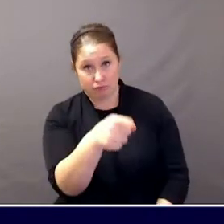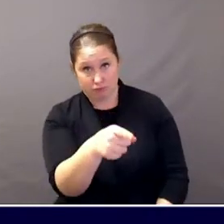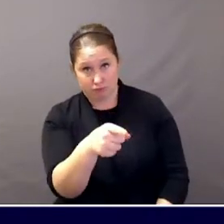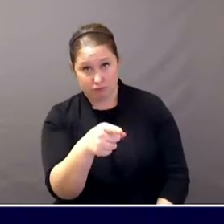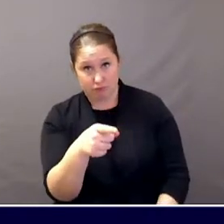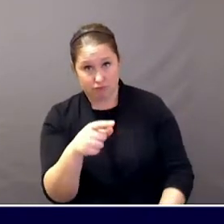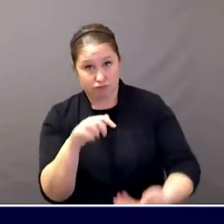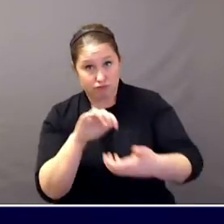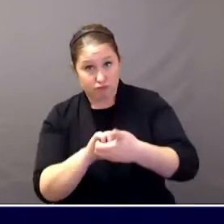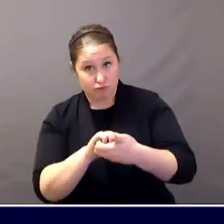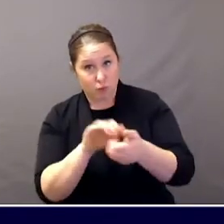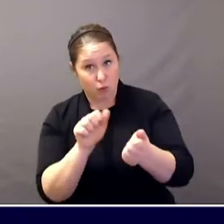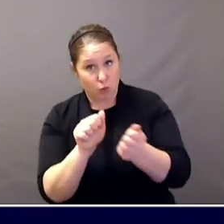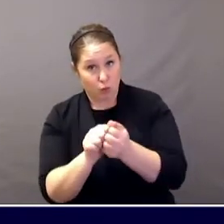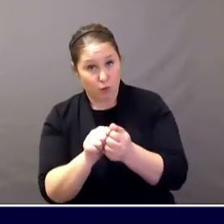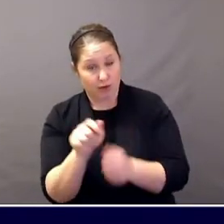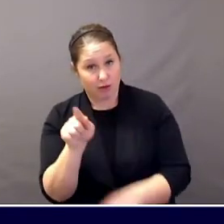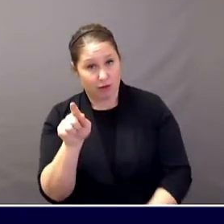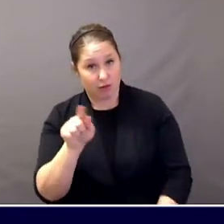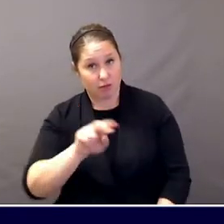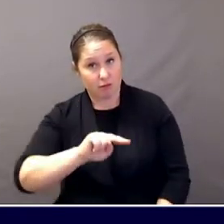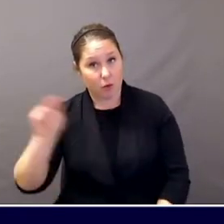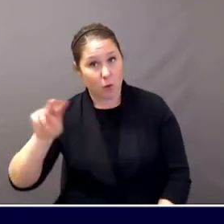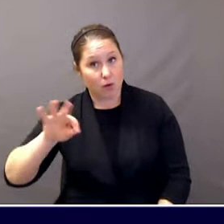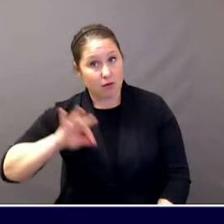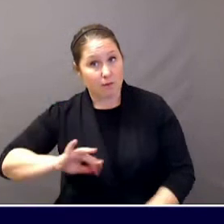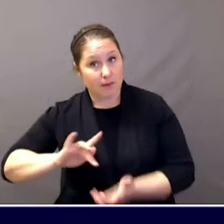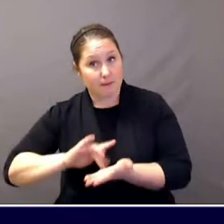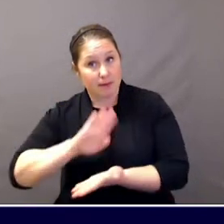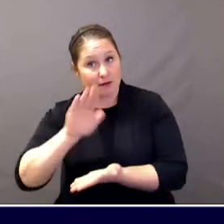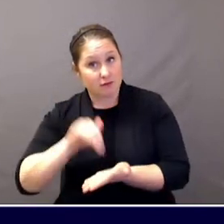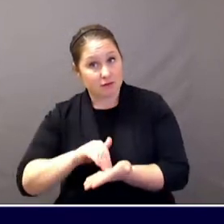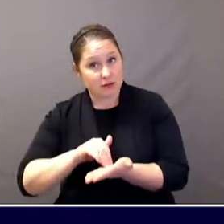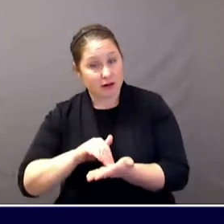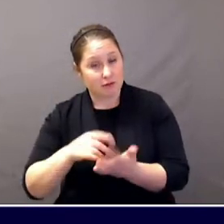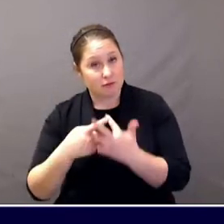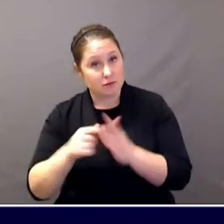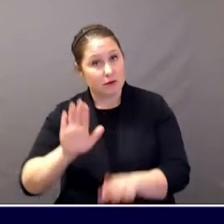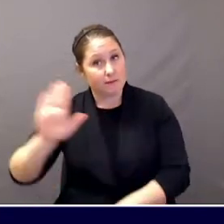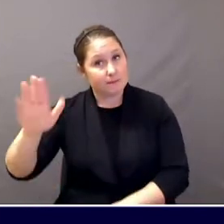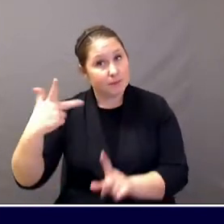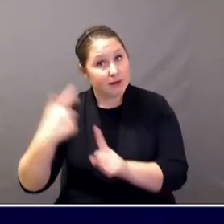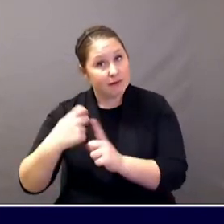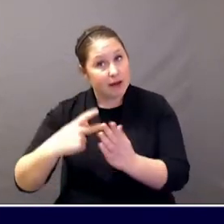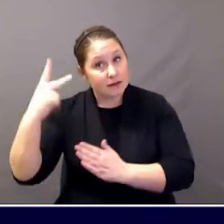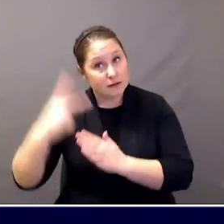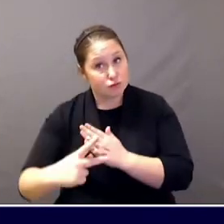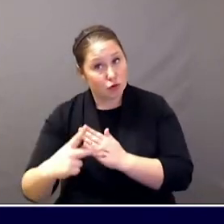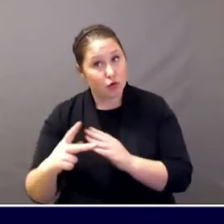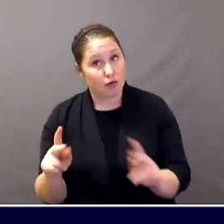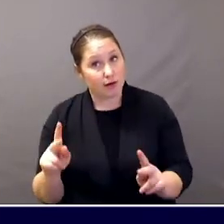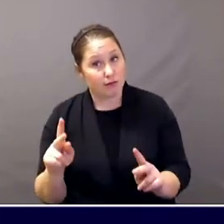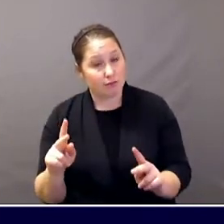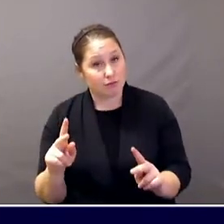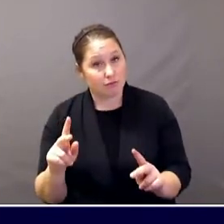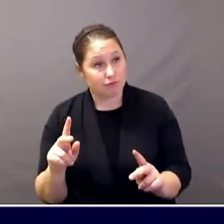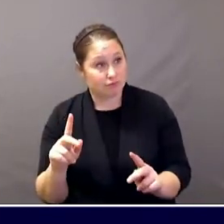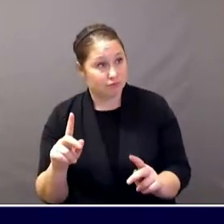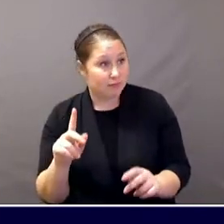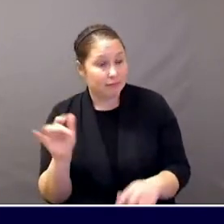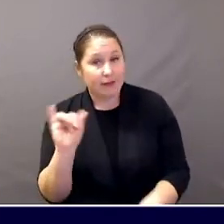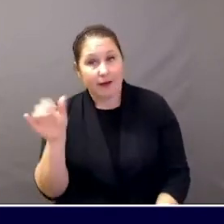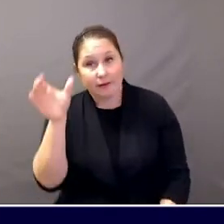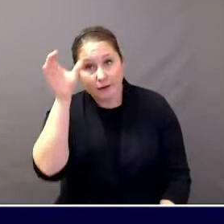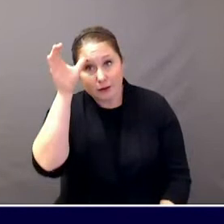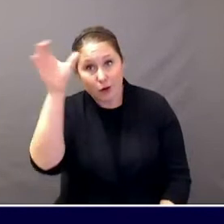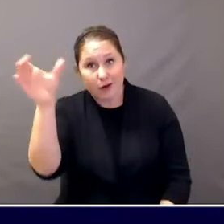on and other hospitals to start a vaccination program so people can get in line, grab a deli ticket for when it